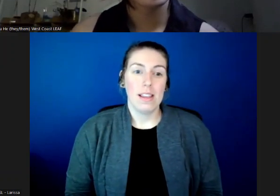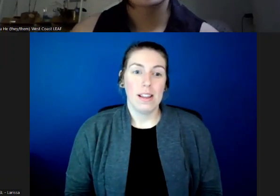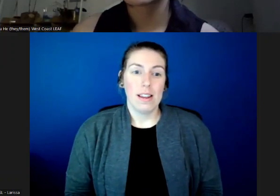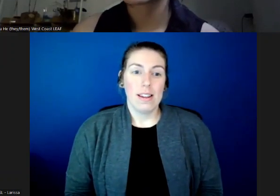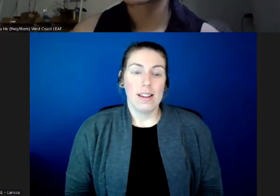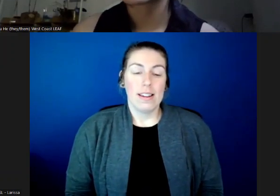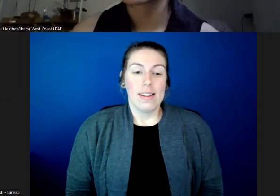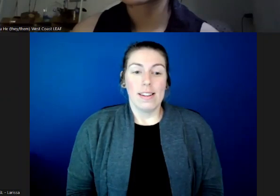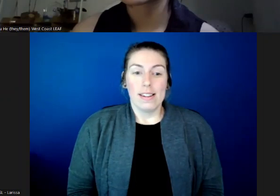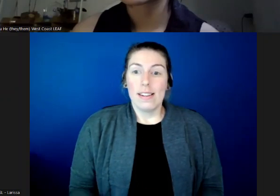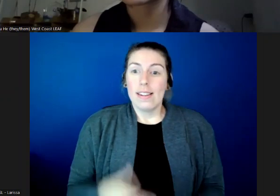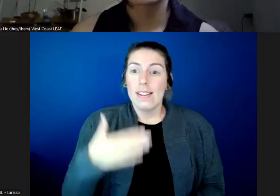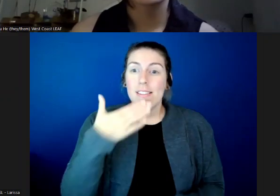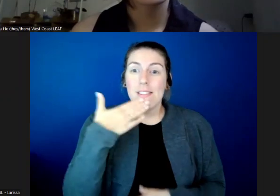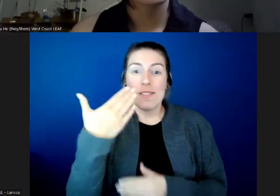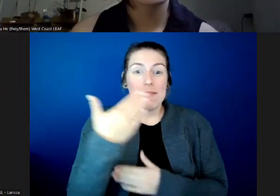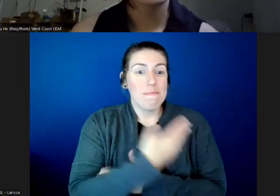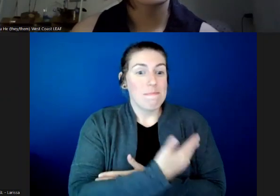Good morning, everybody.